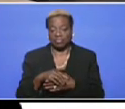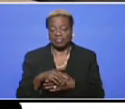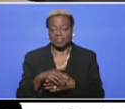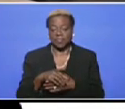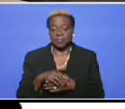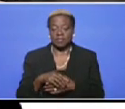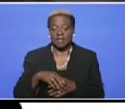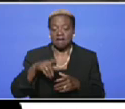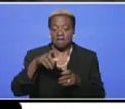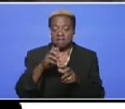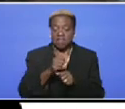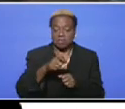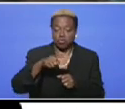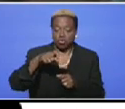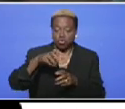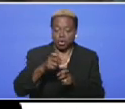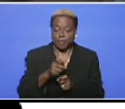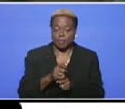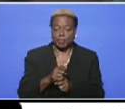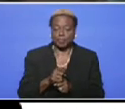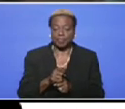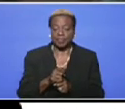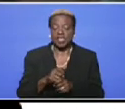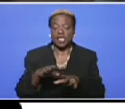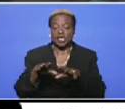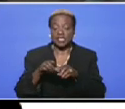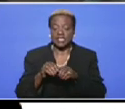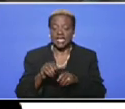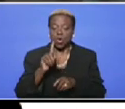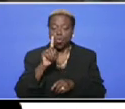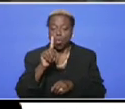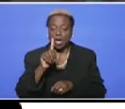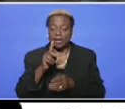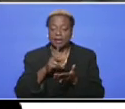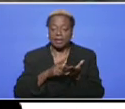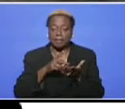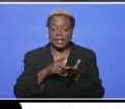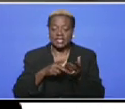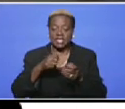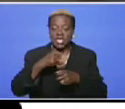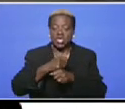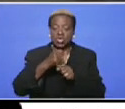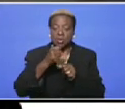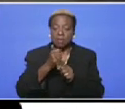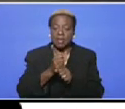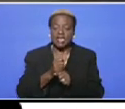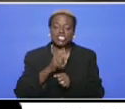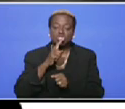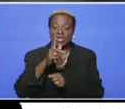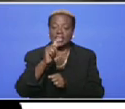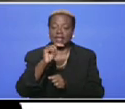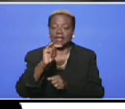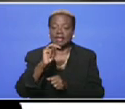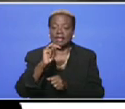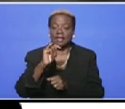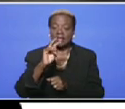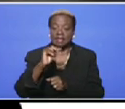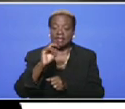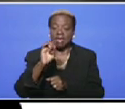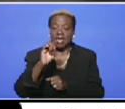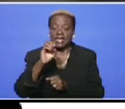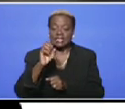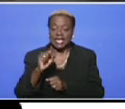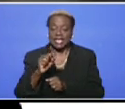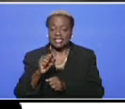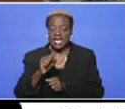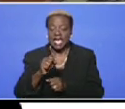have a firm grip. Okay, and you take one piece, you make sure the tines are in the steak, and you cut a